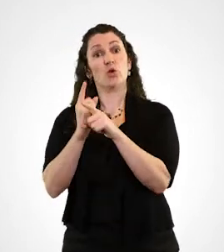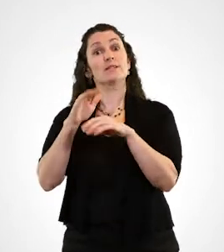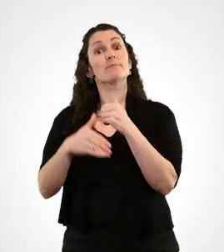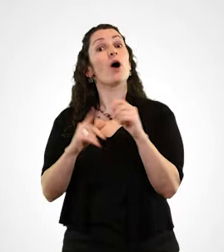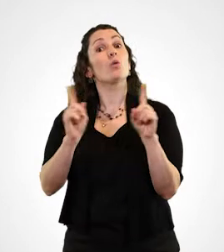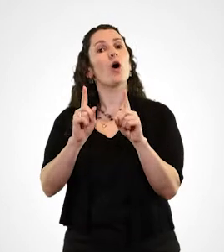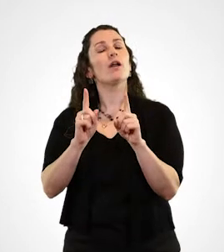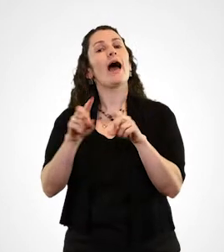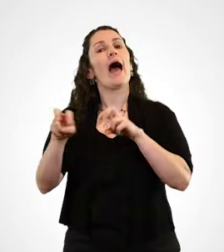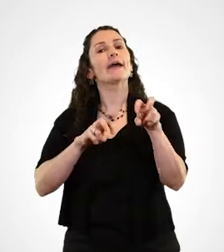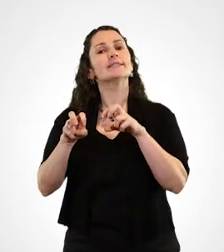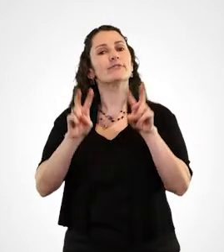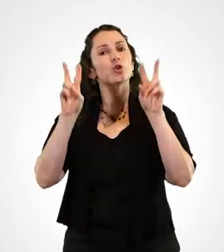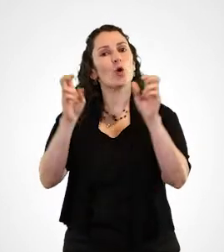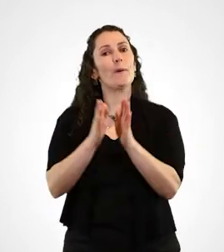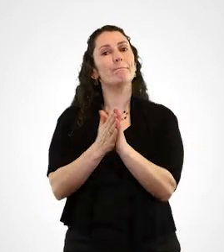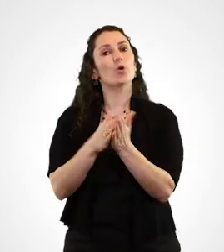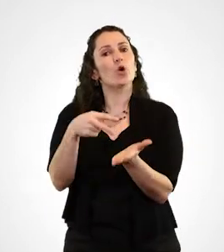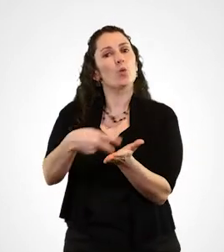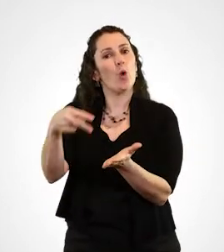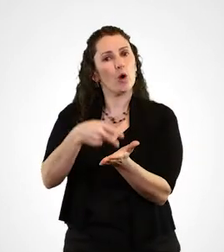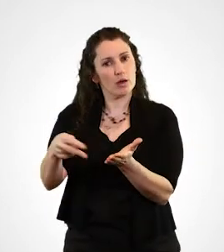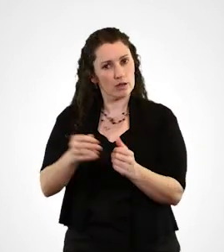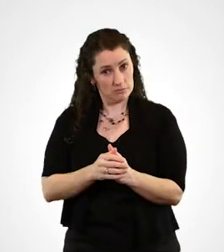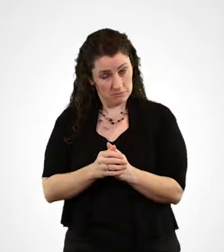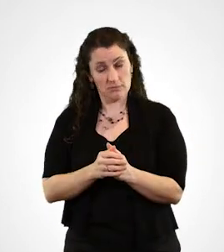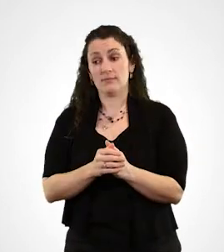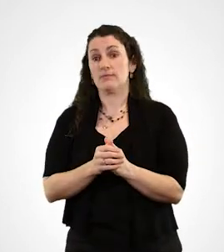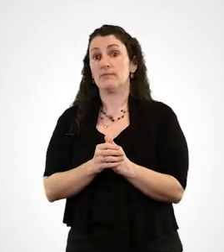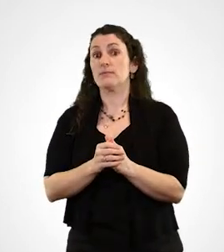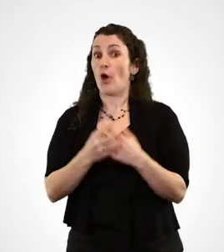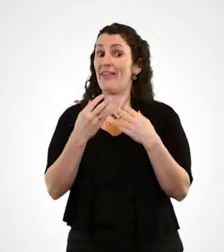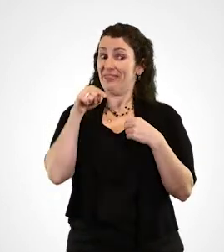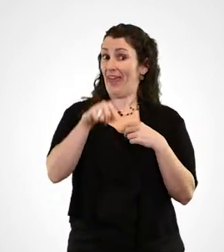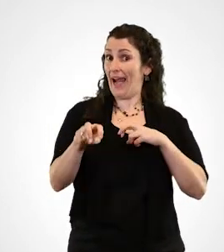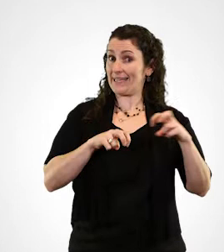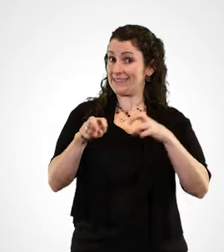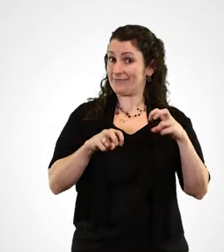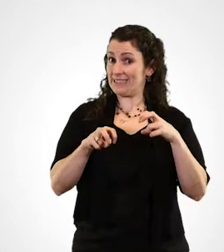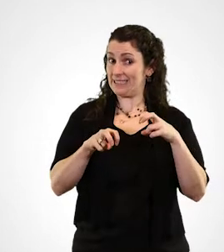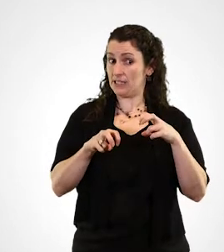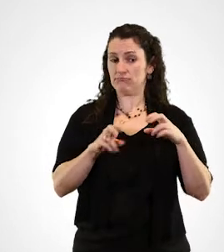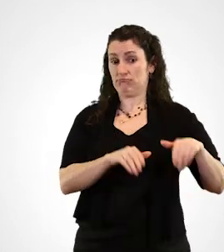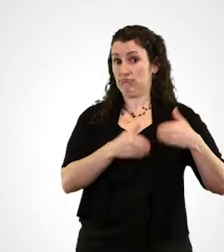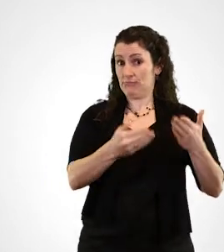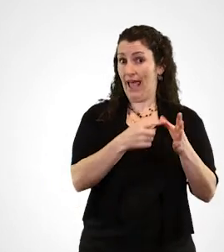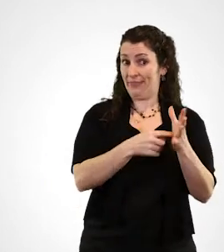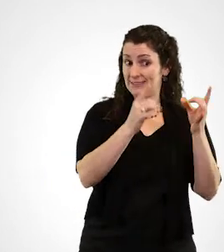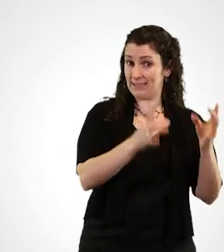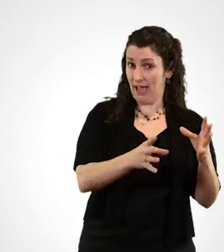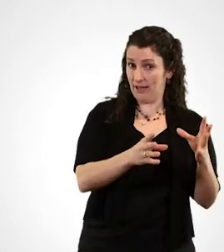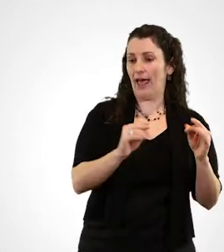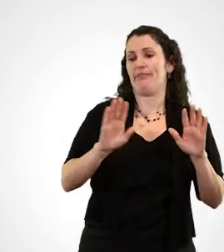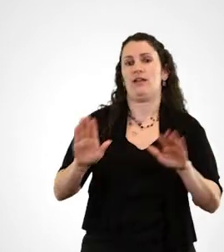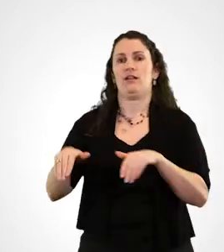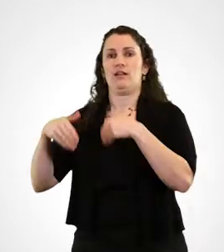using it in their spontaneous language. So you could see that we did a book walk at the beginning of the intervention and at